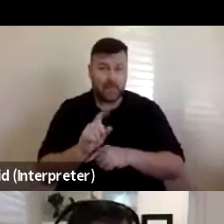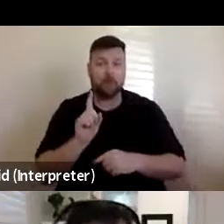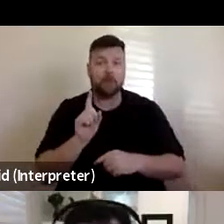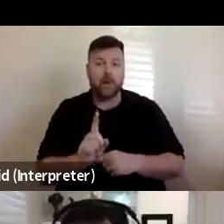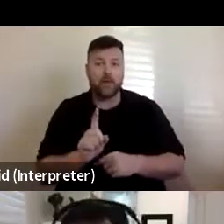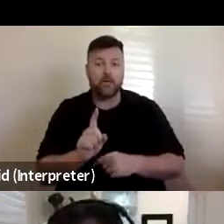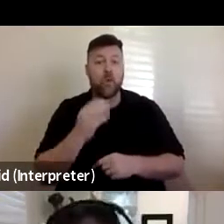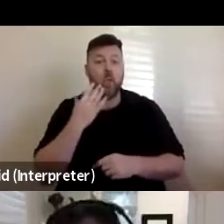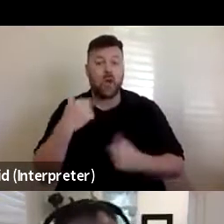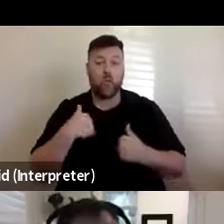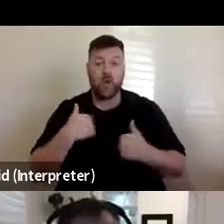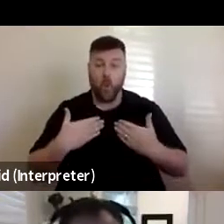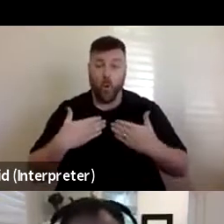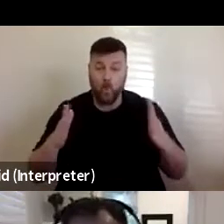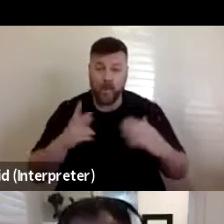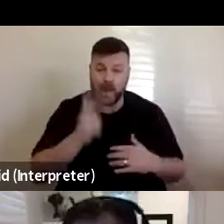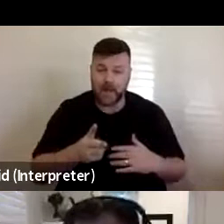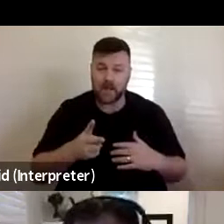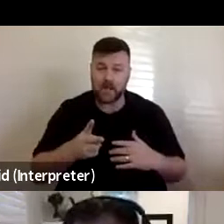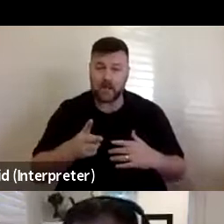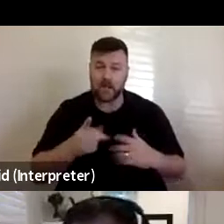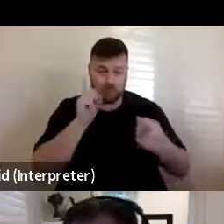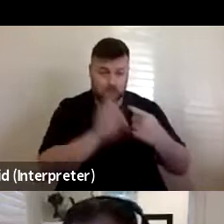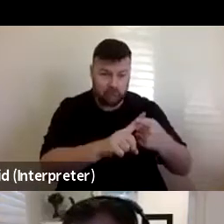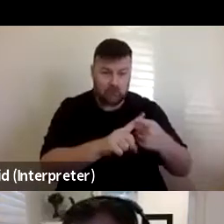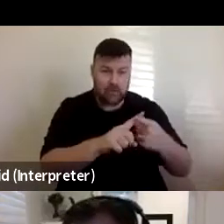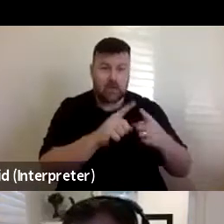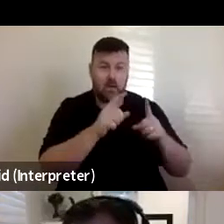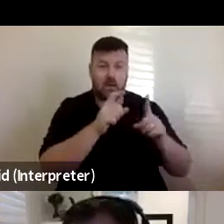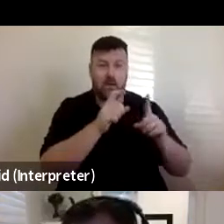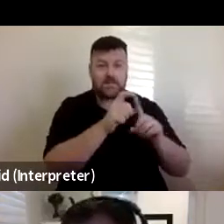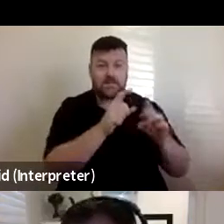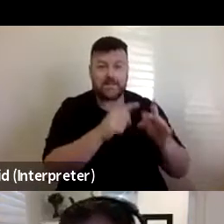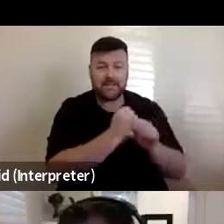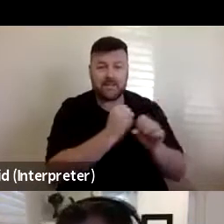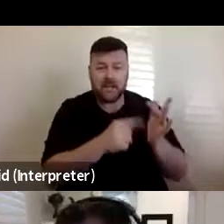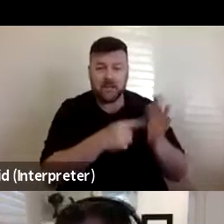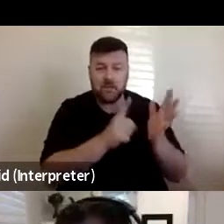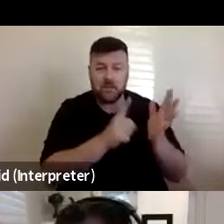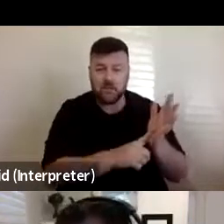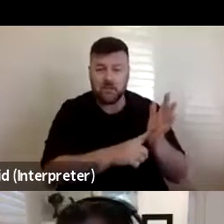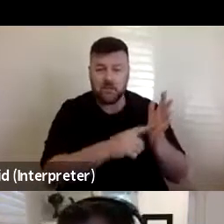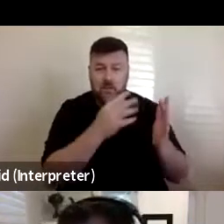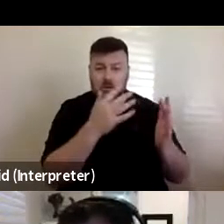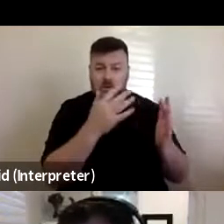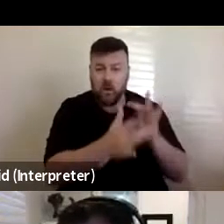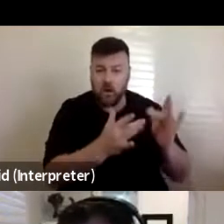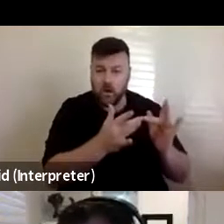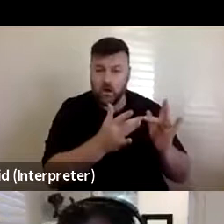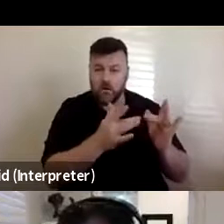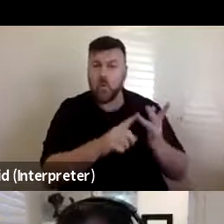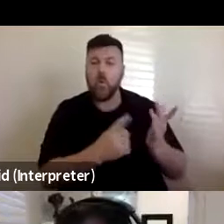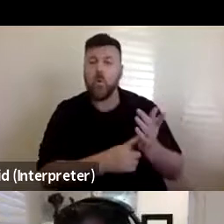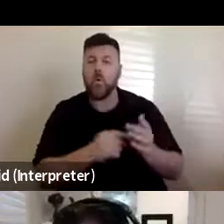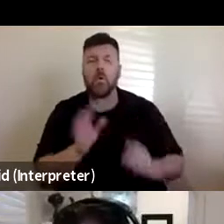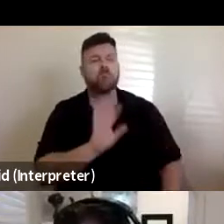the building reopens. This is a particular solution for a particular time. But I think, I mean, you know, there are